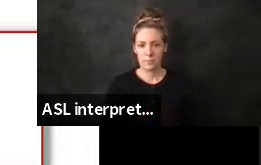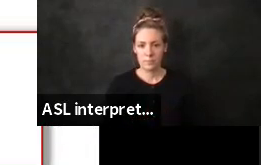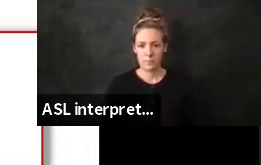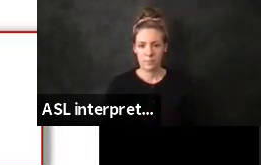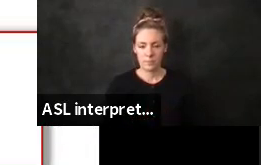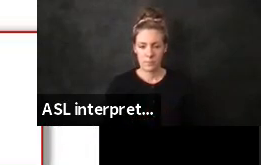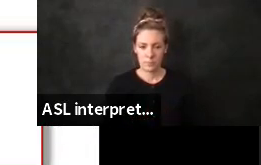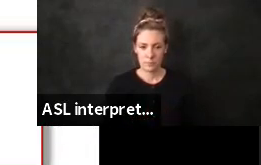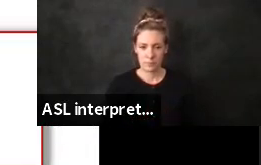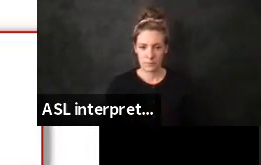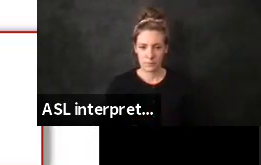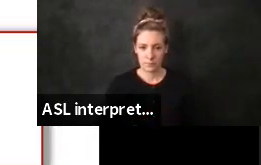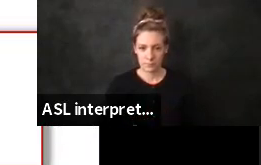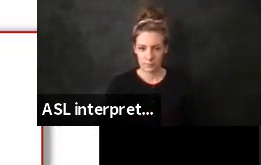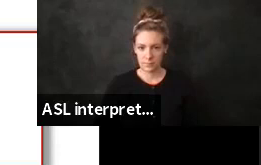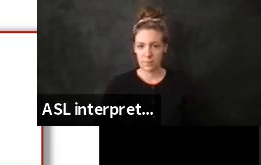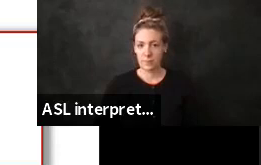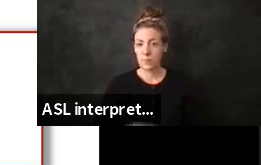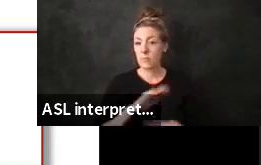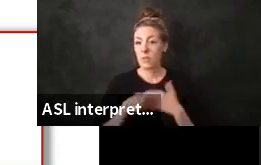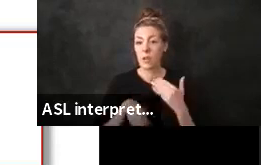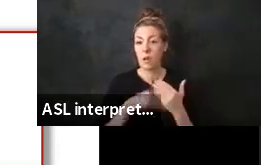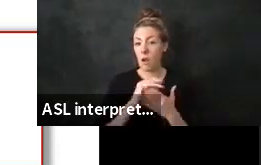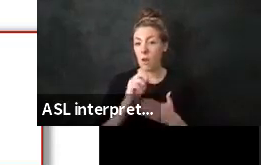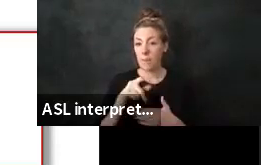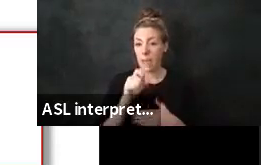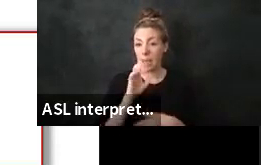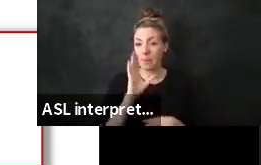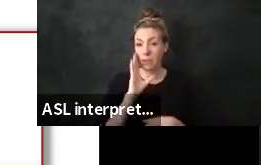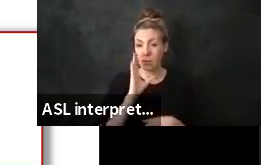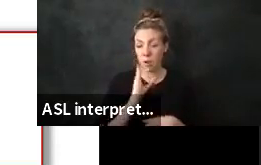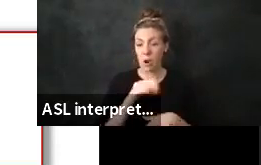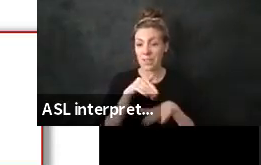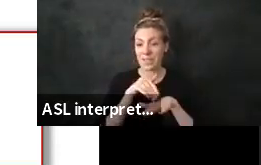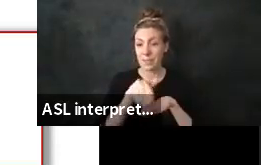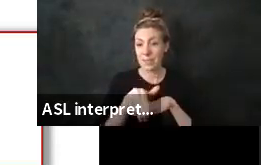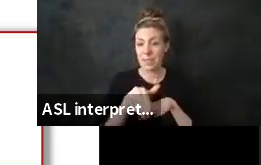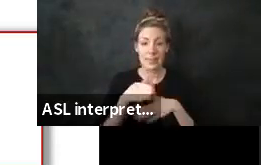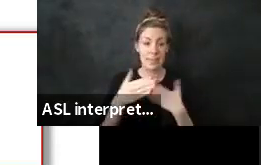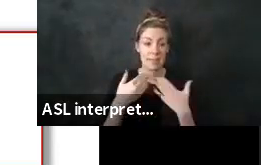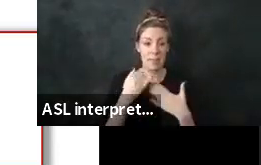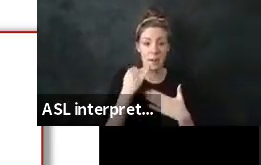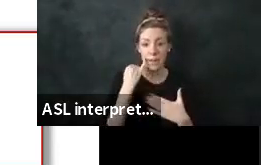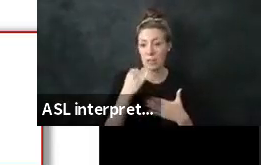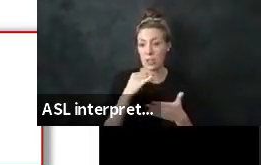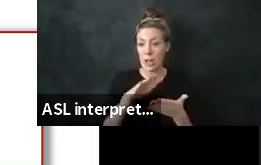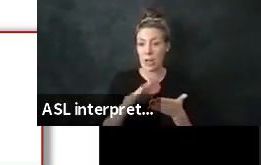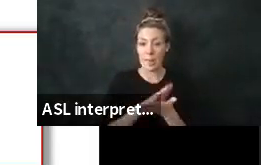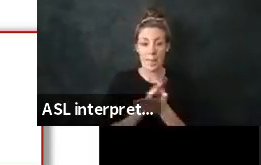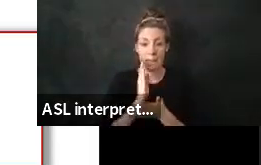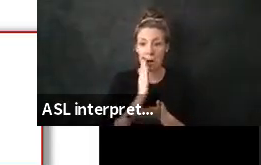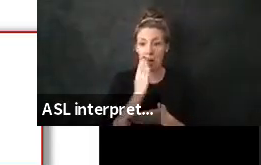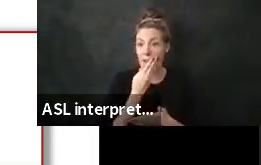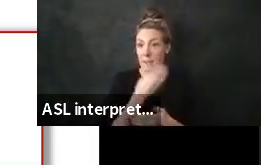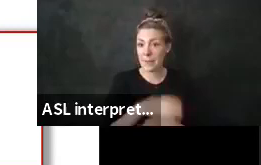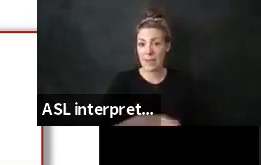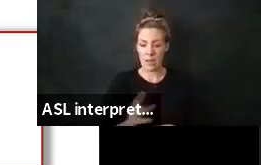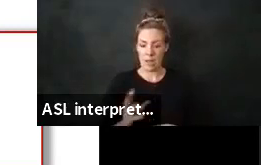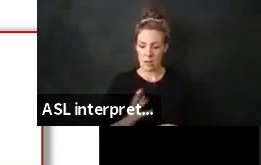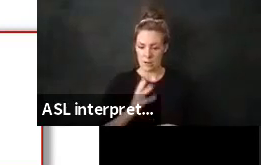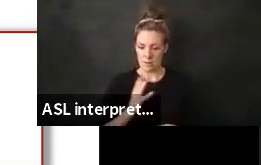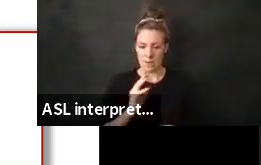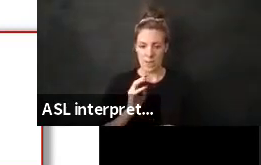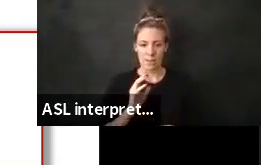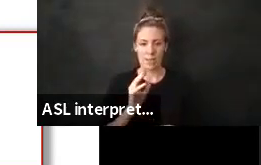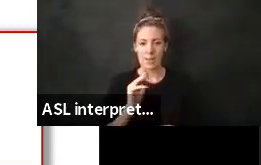All maps that are submitted, whether you submit them on a paper napkin, use a Chamber of Commerce map, use a AAA